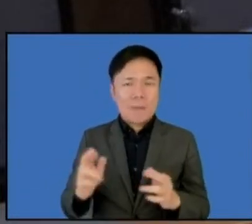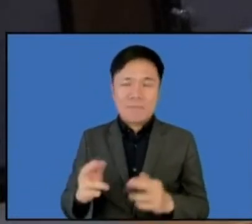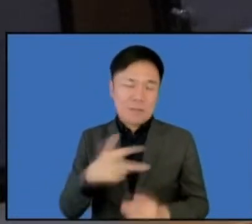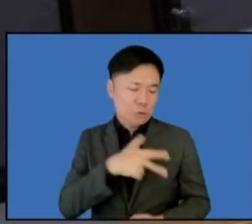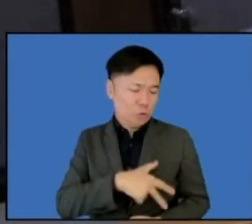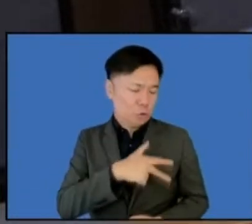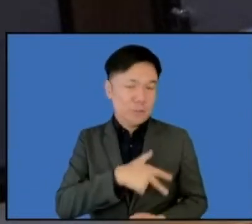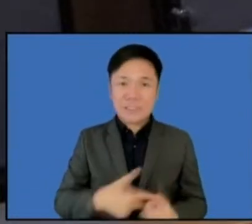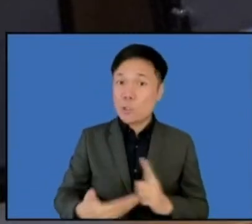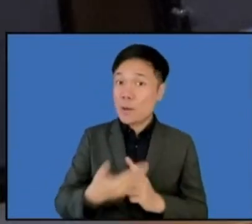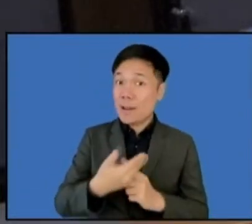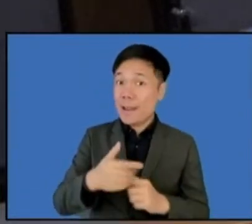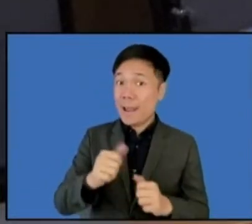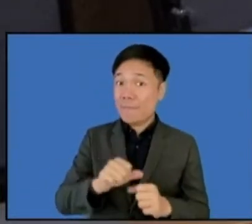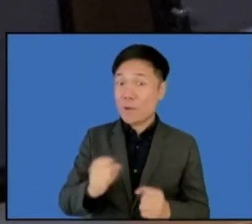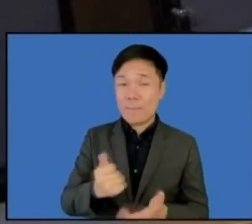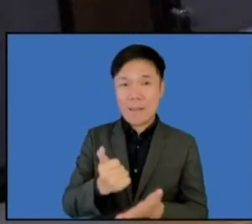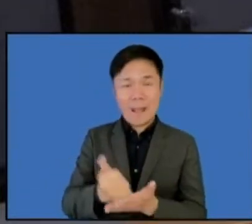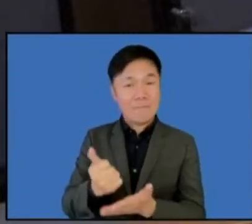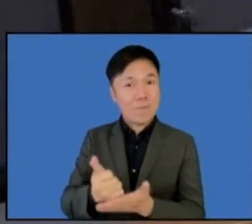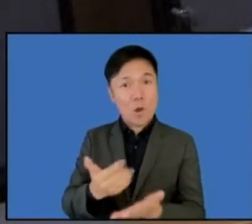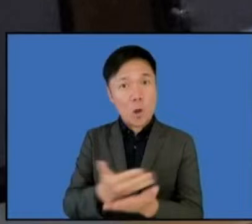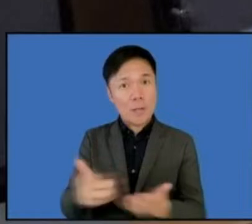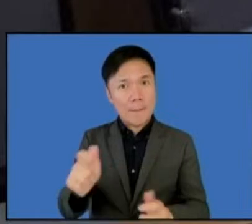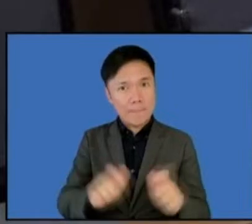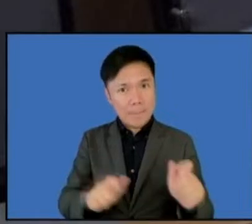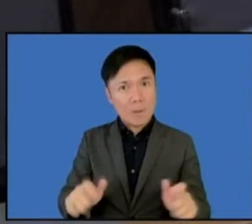of social security. Thank you, Chair.